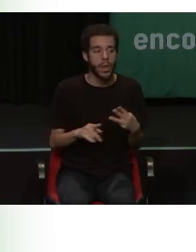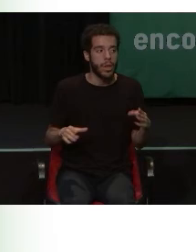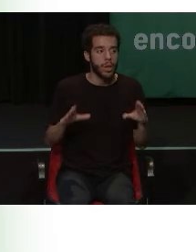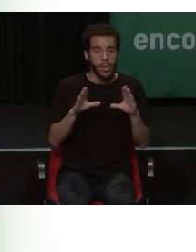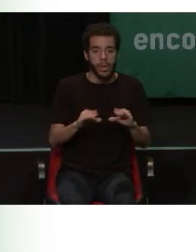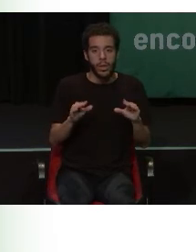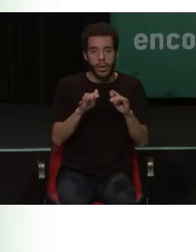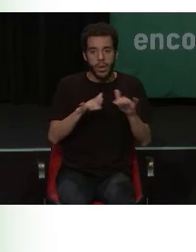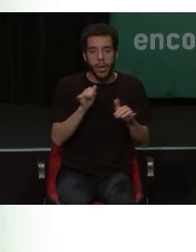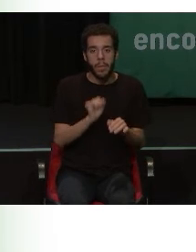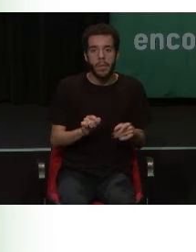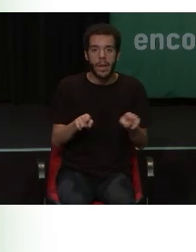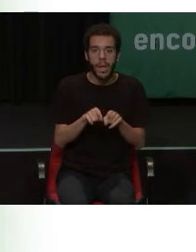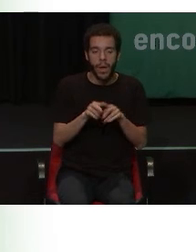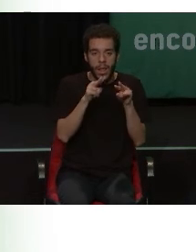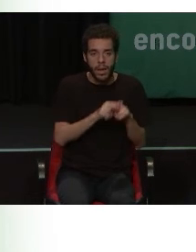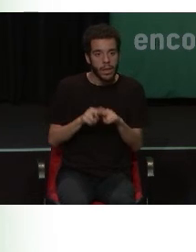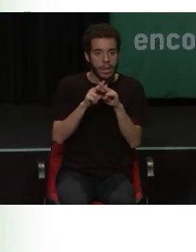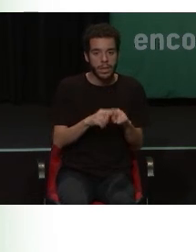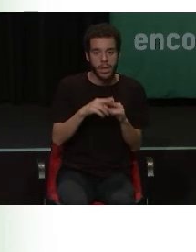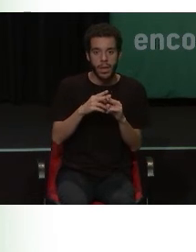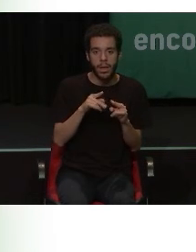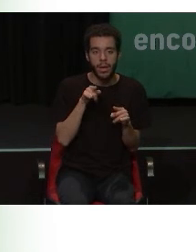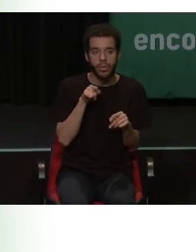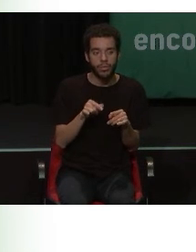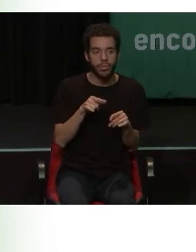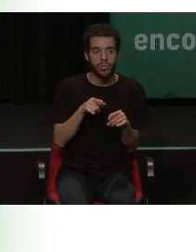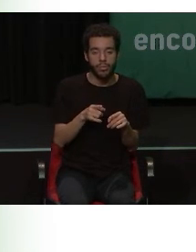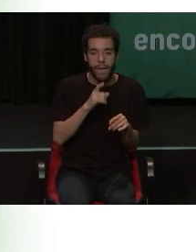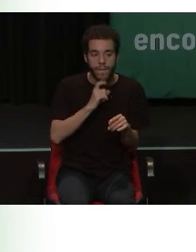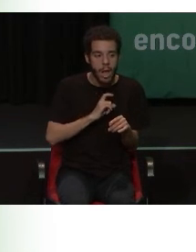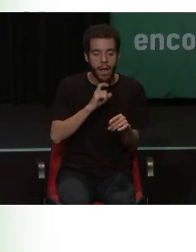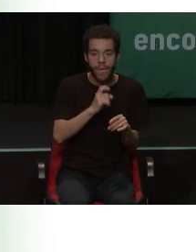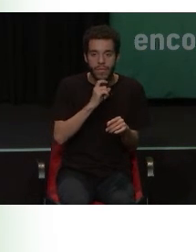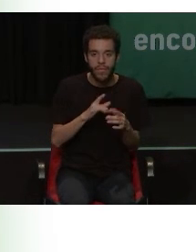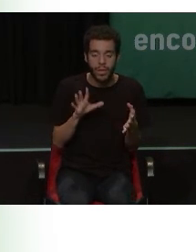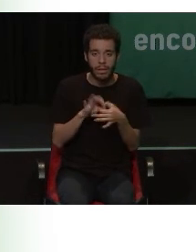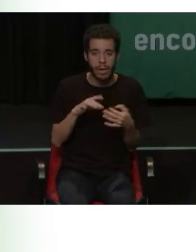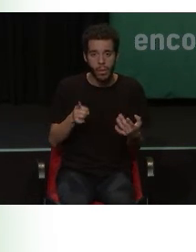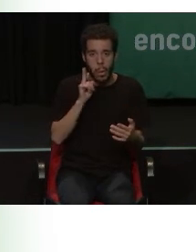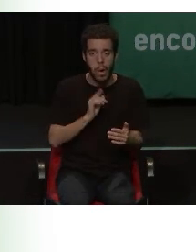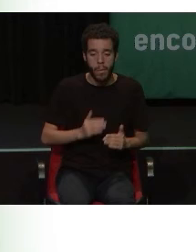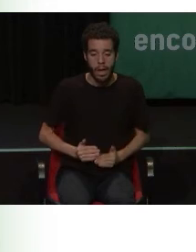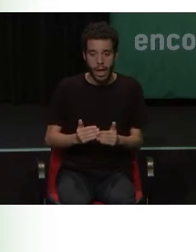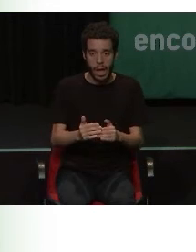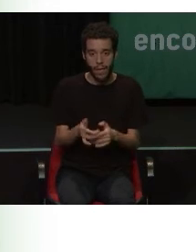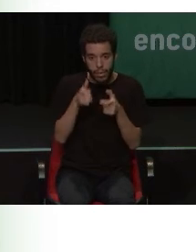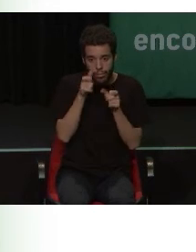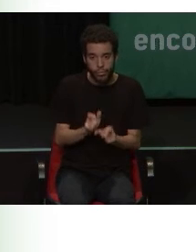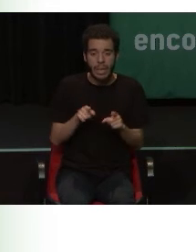of the software, which is in charge of this electric signal to monitor a